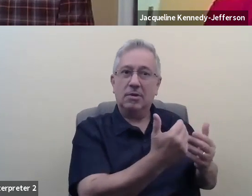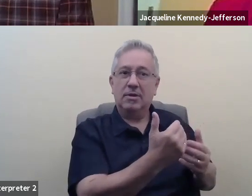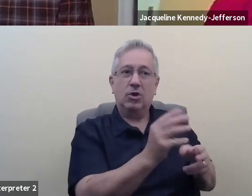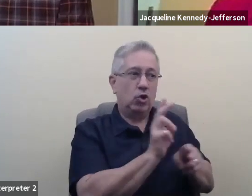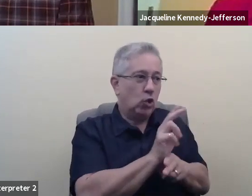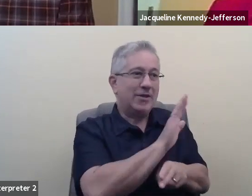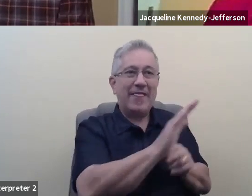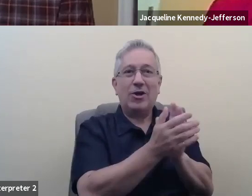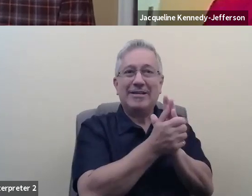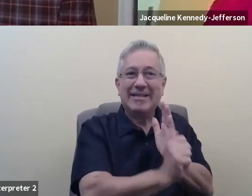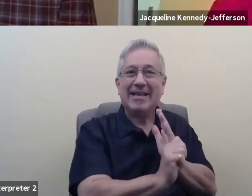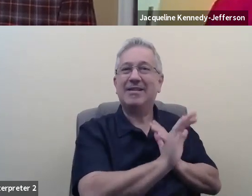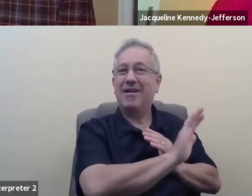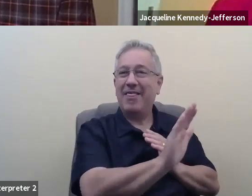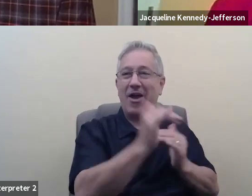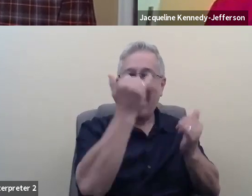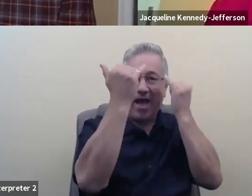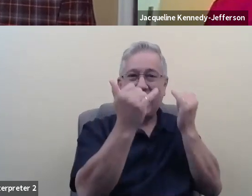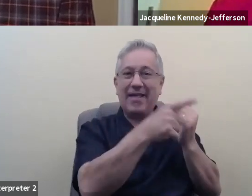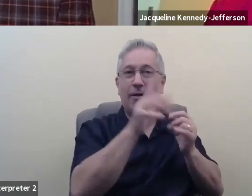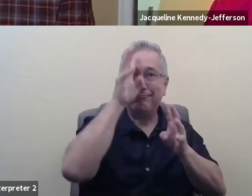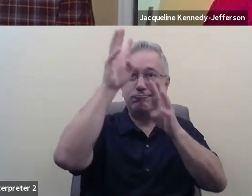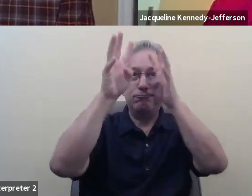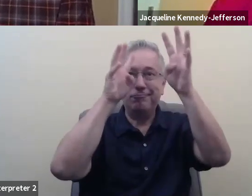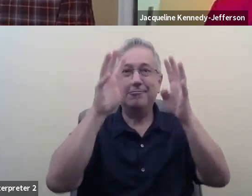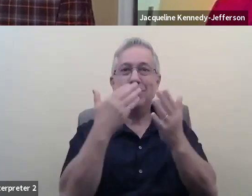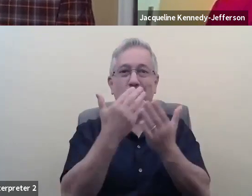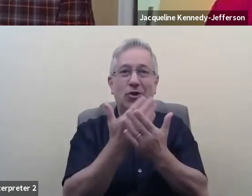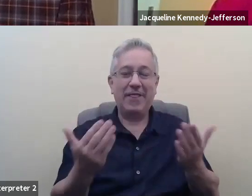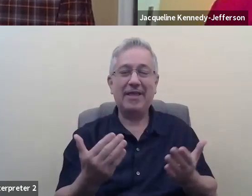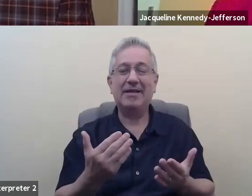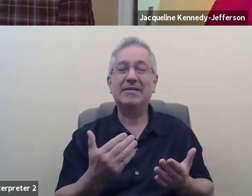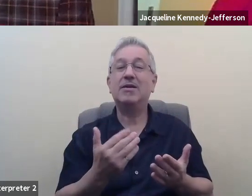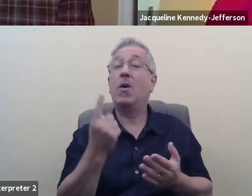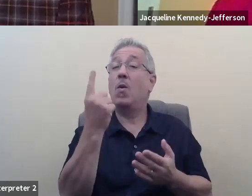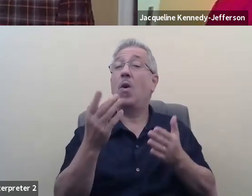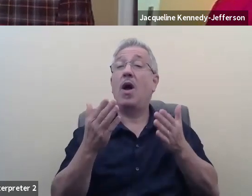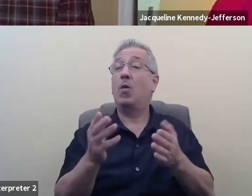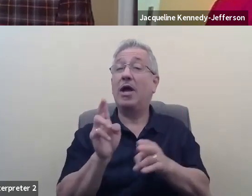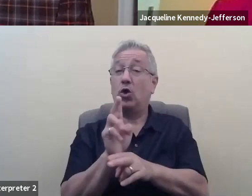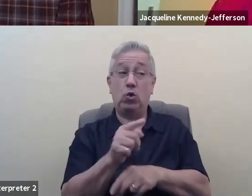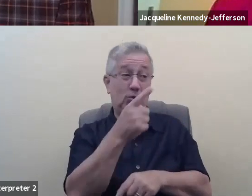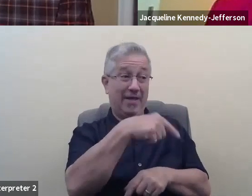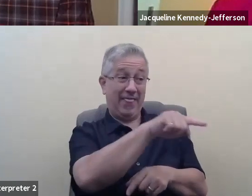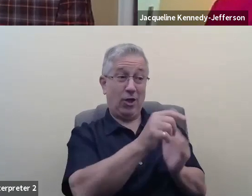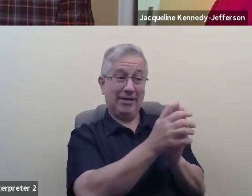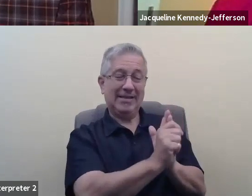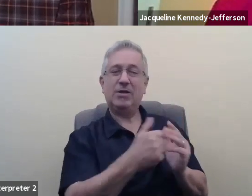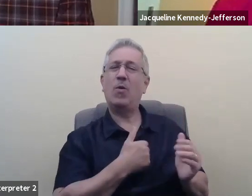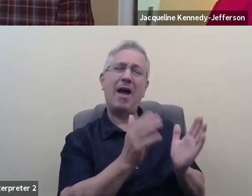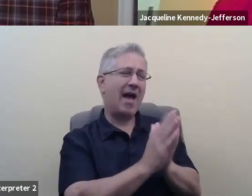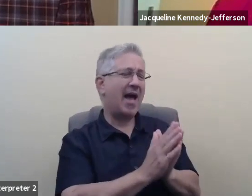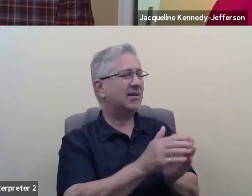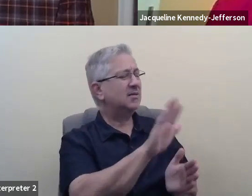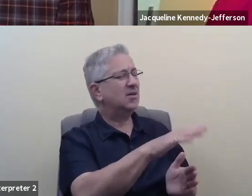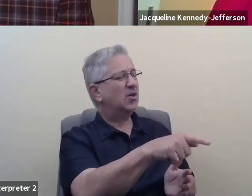ear to the ground. They hear what people are looking for. And so one way that we utilize them was, talking to them and say, hey, what are some benefits? What are some things